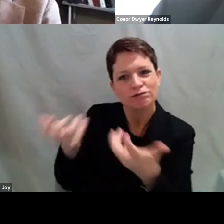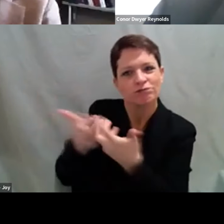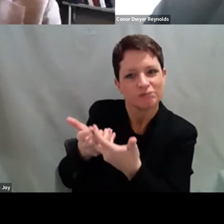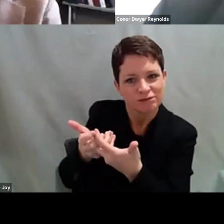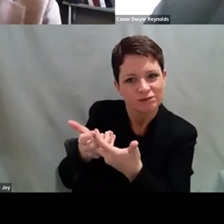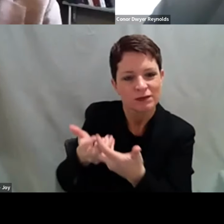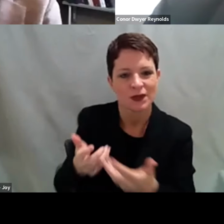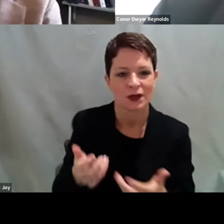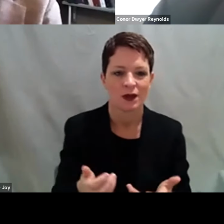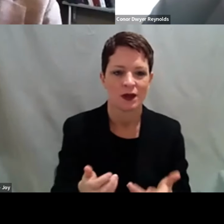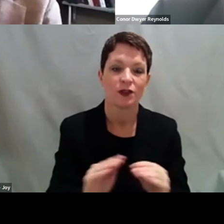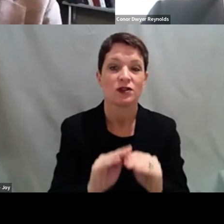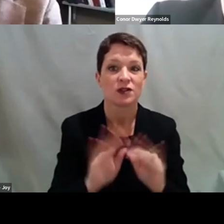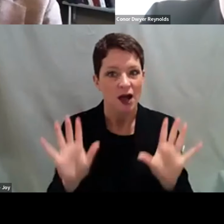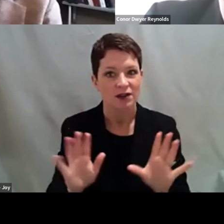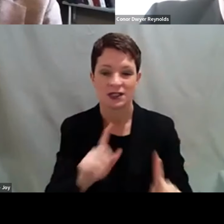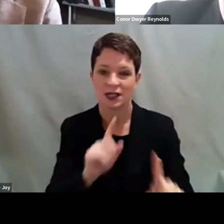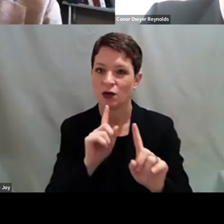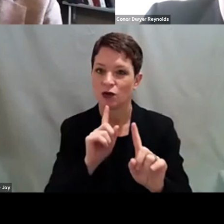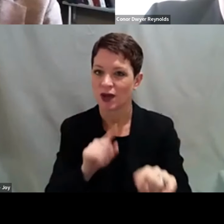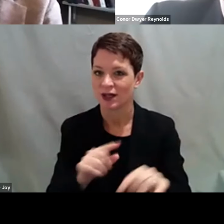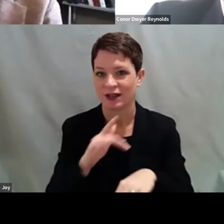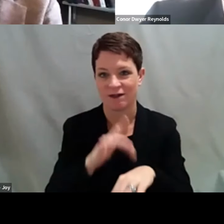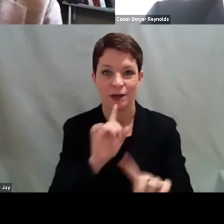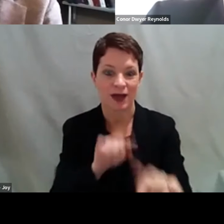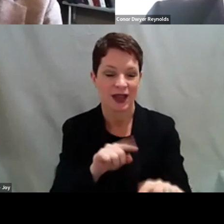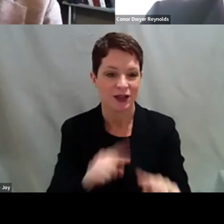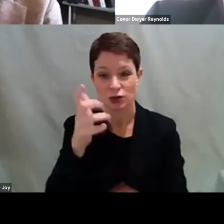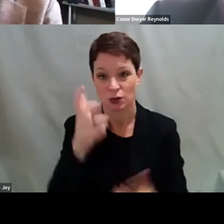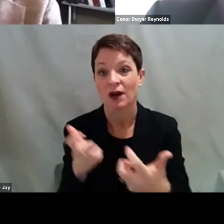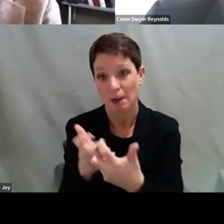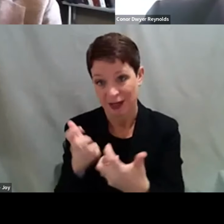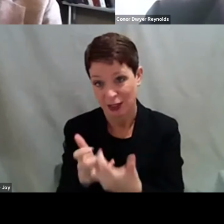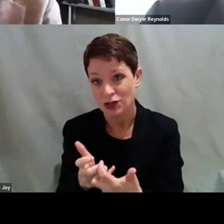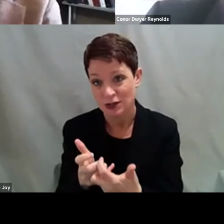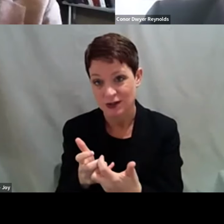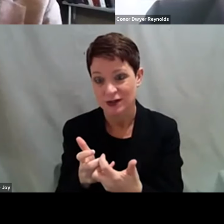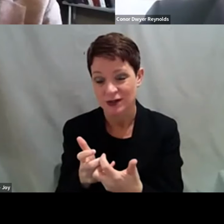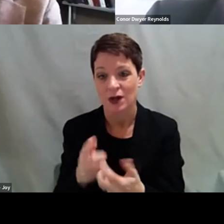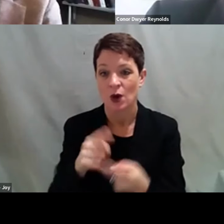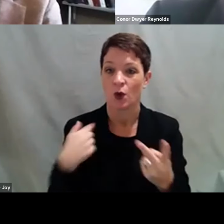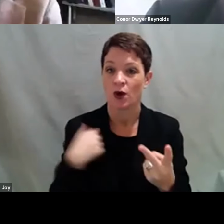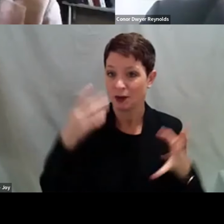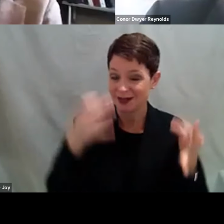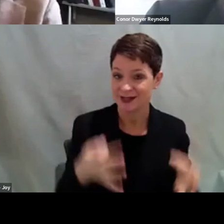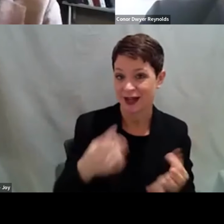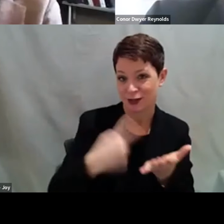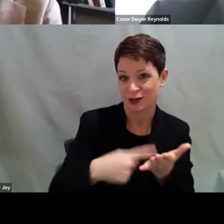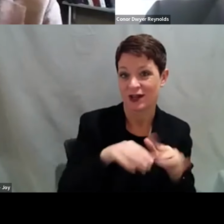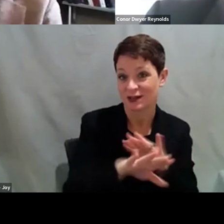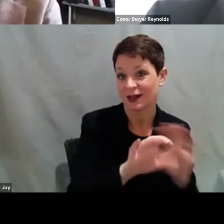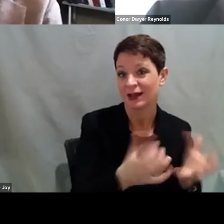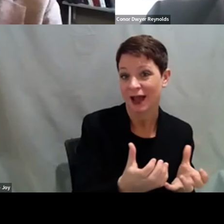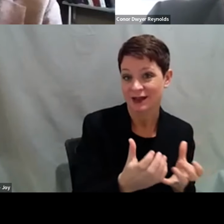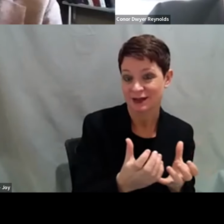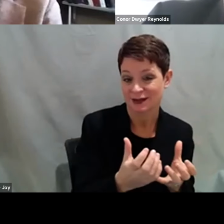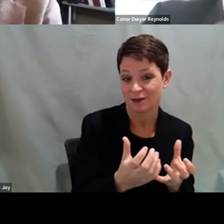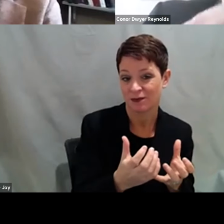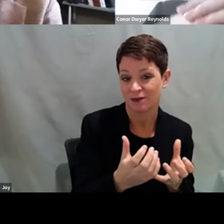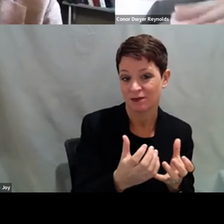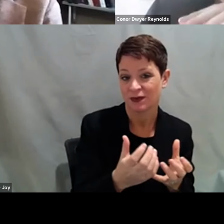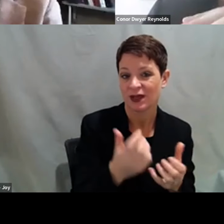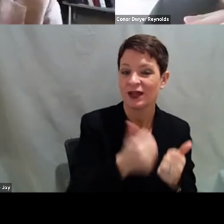obviously readily available answers tied to accommodations, what we decide to cover in class, e.g.,